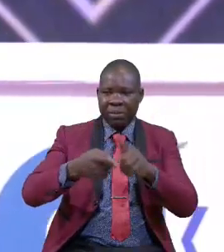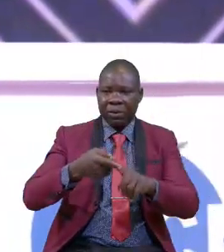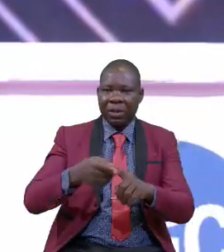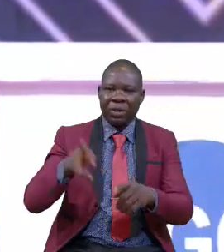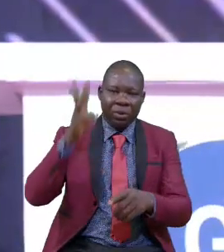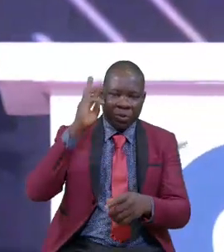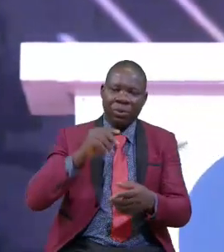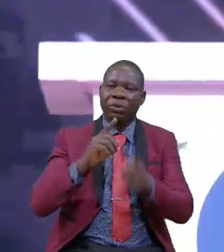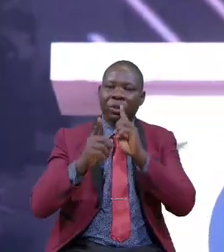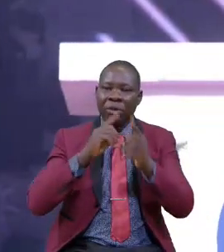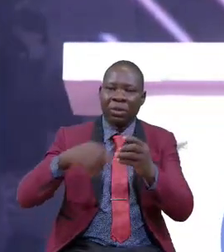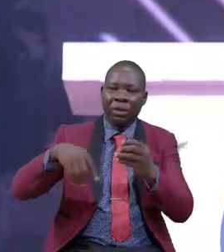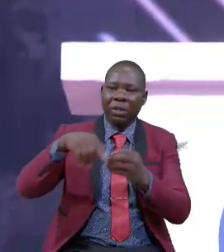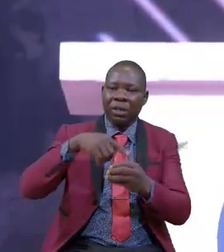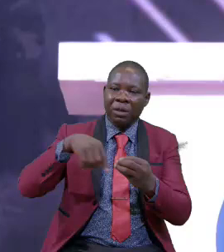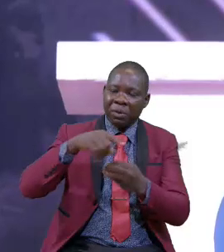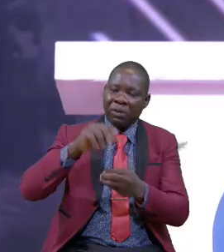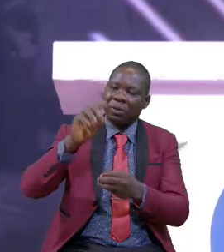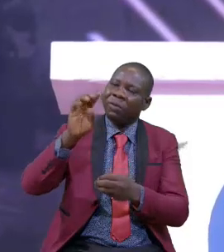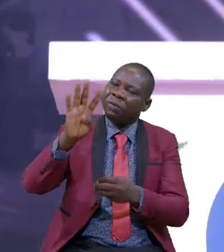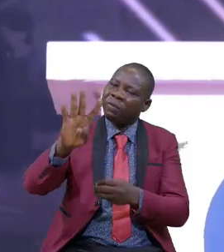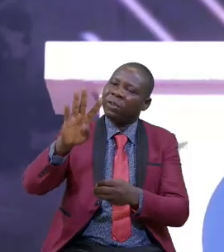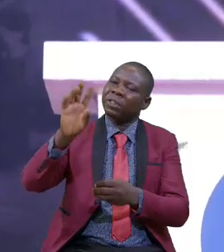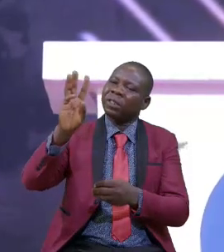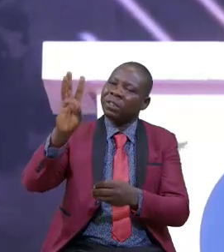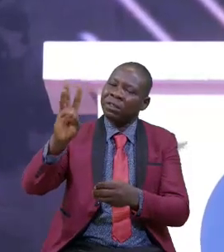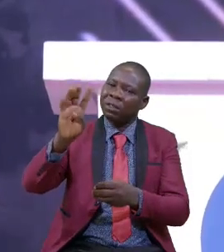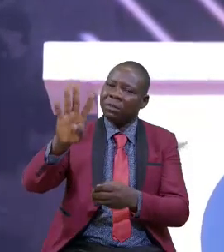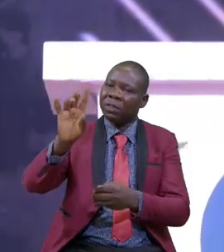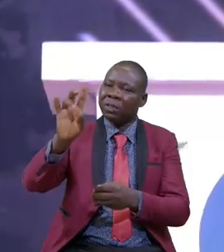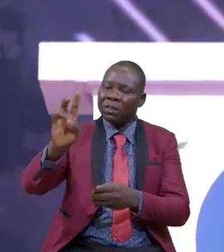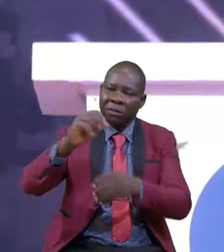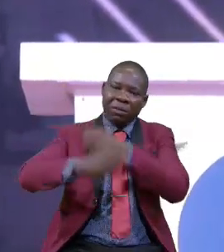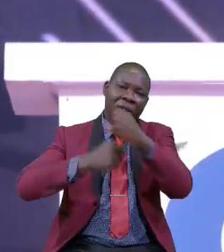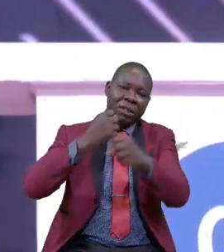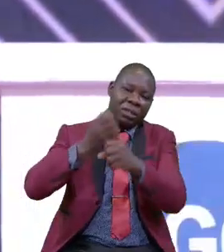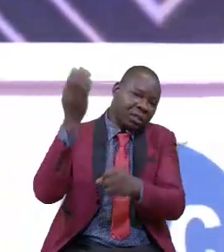46, 47 years ago in Kenya. Actually,